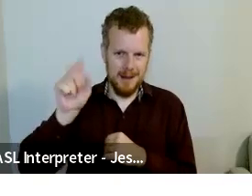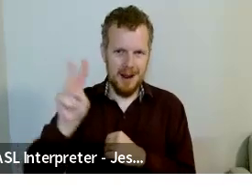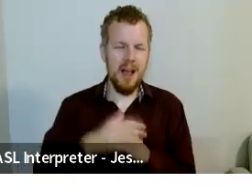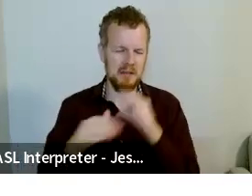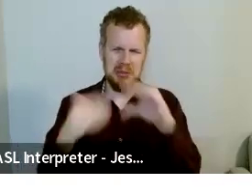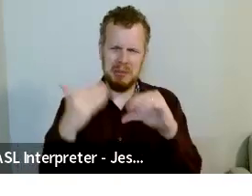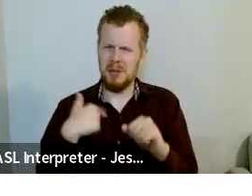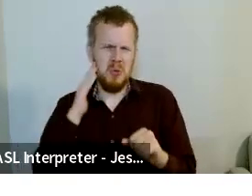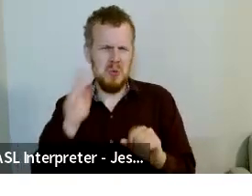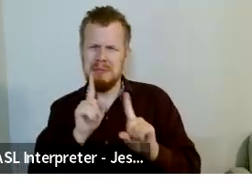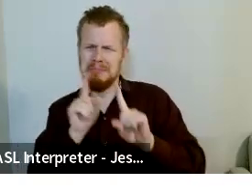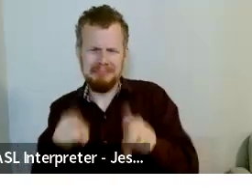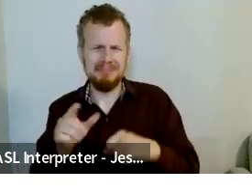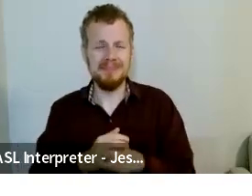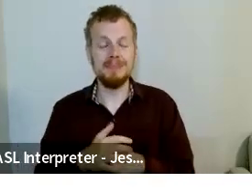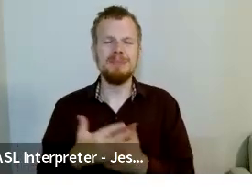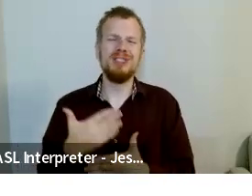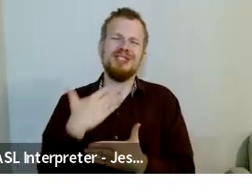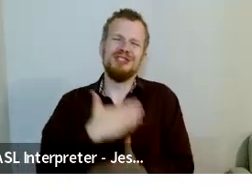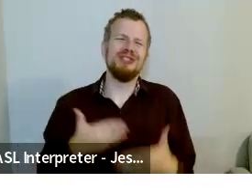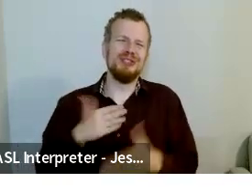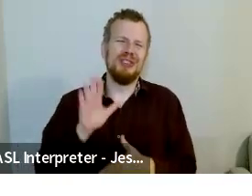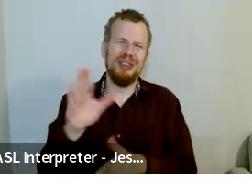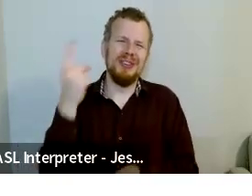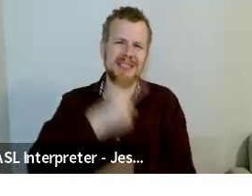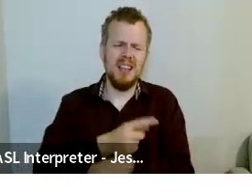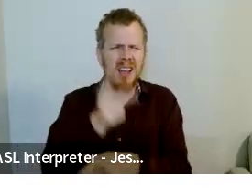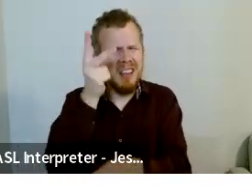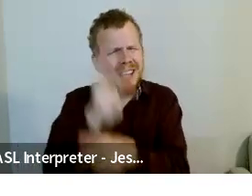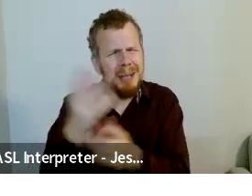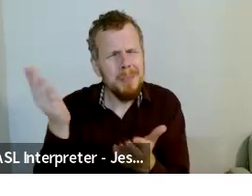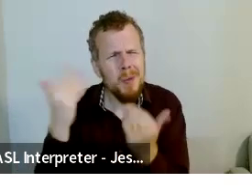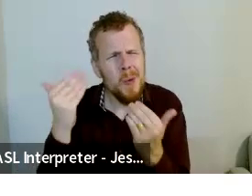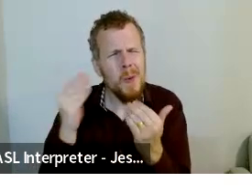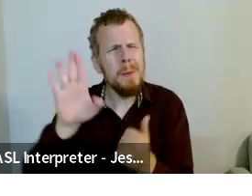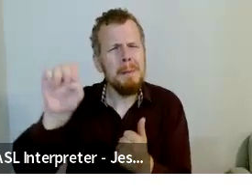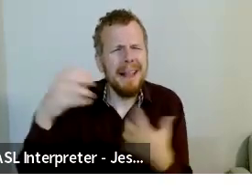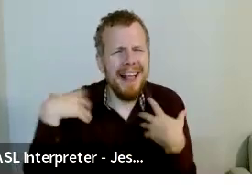we would get back to you. And enjoy the rest of your day. Stay cool, stay healthy.